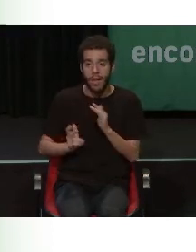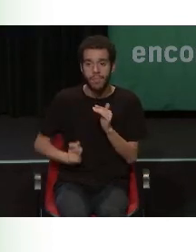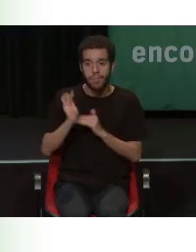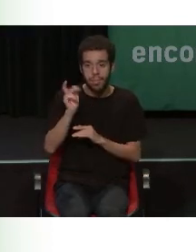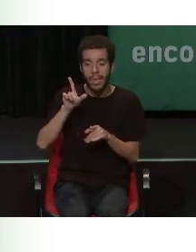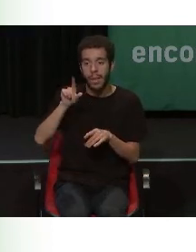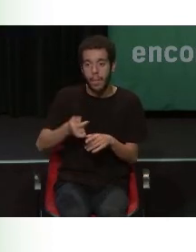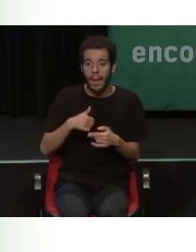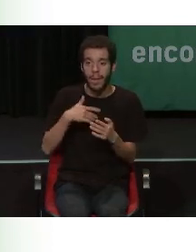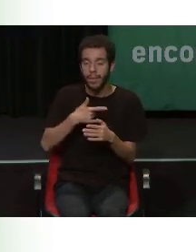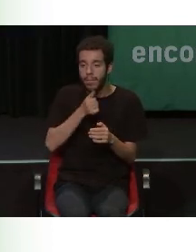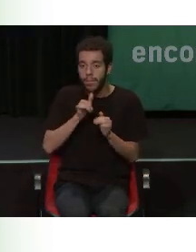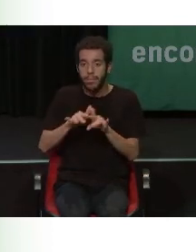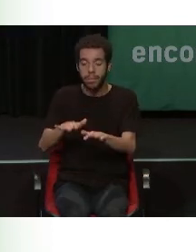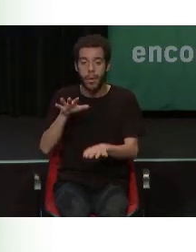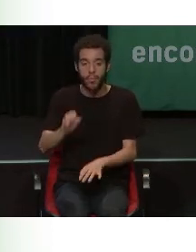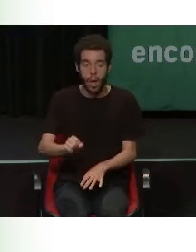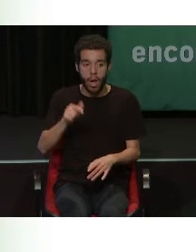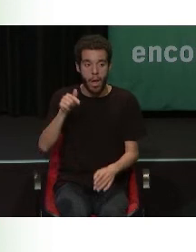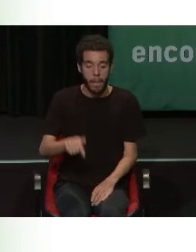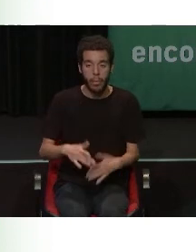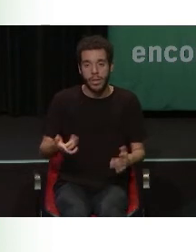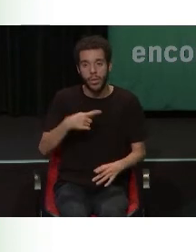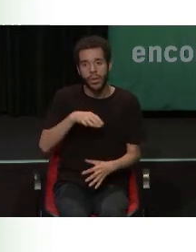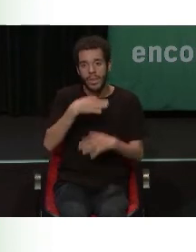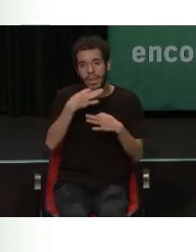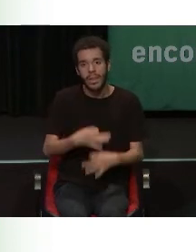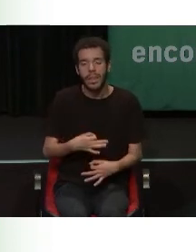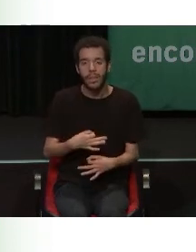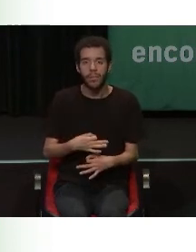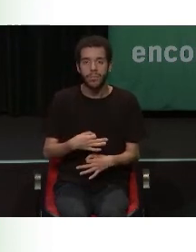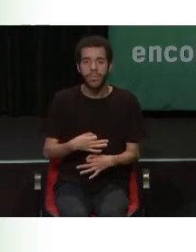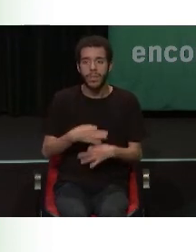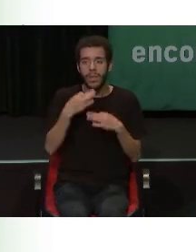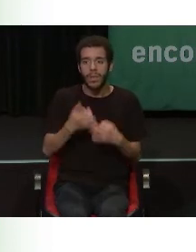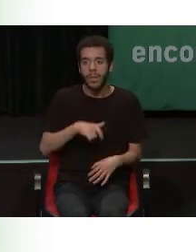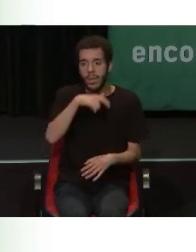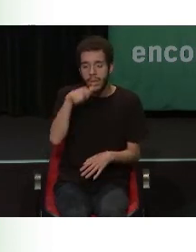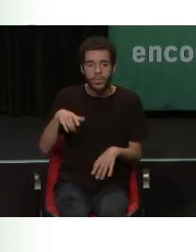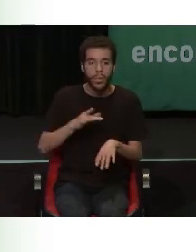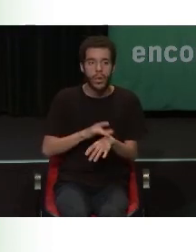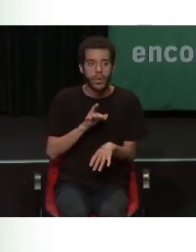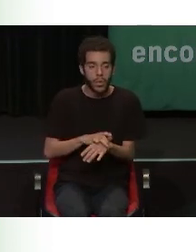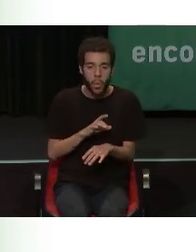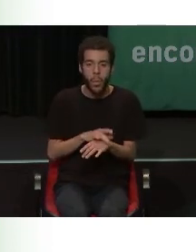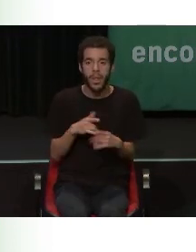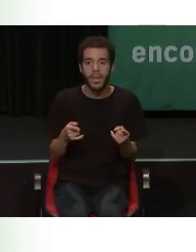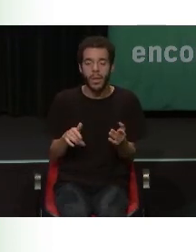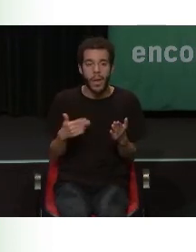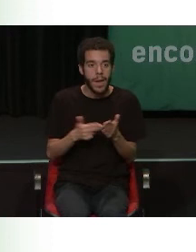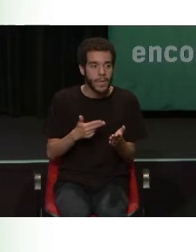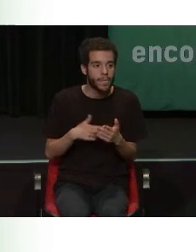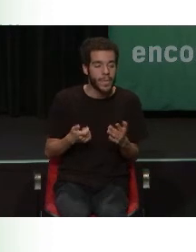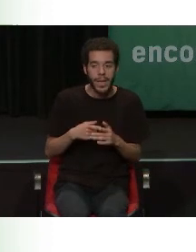and leukemia develop. And so we believe that we can, for those patients that are reliant on IL-7